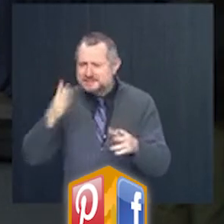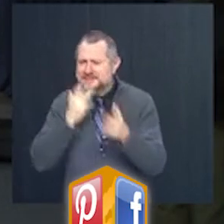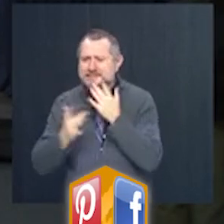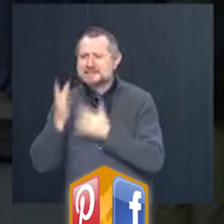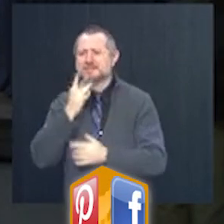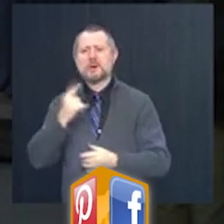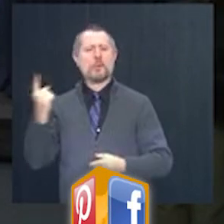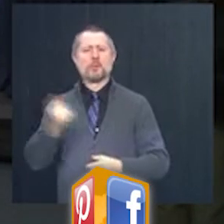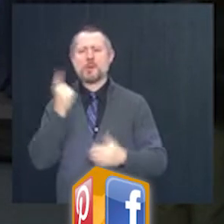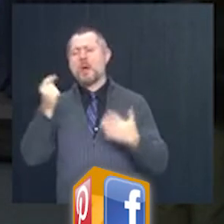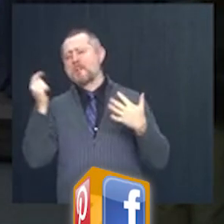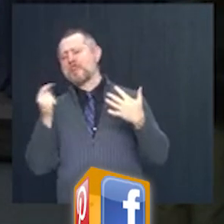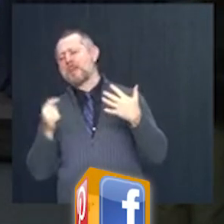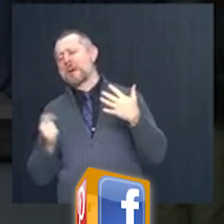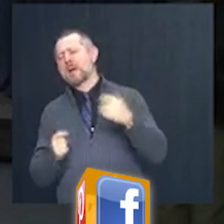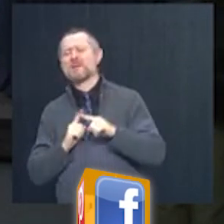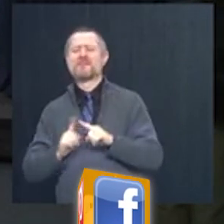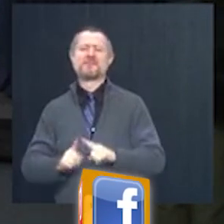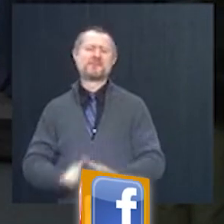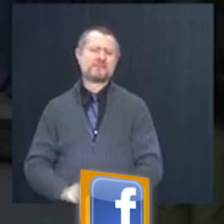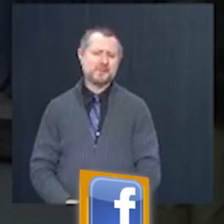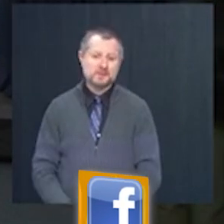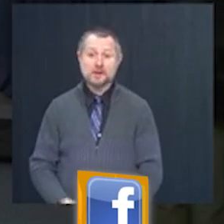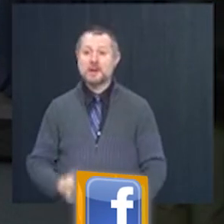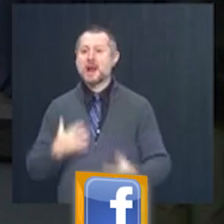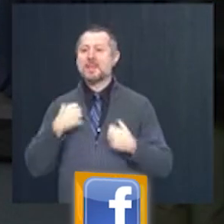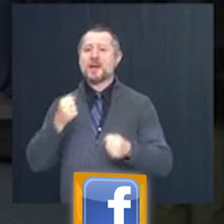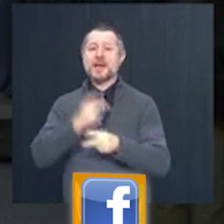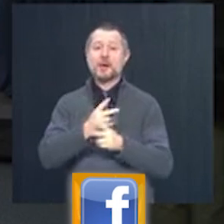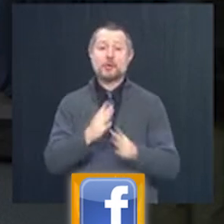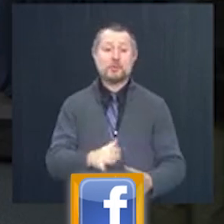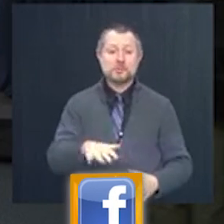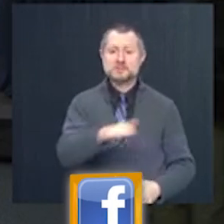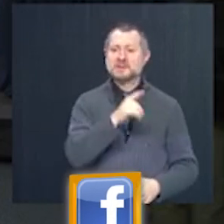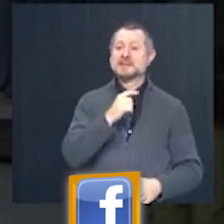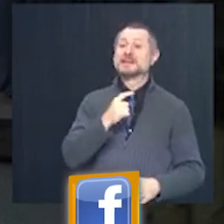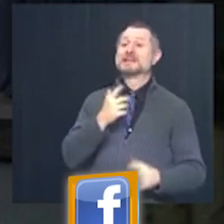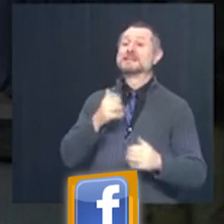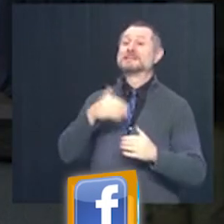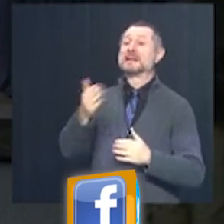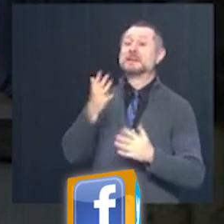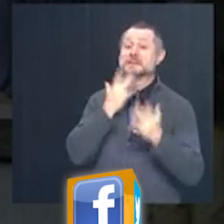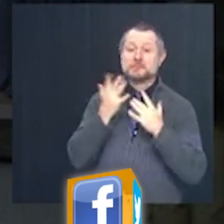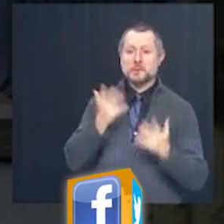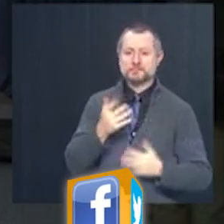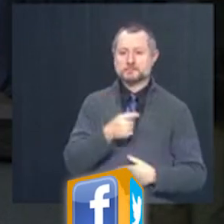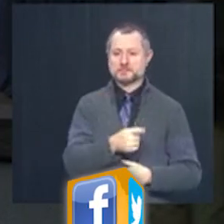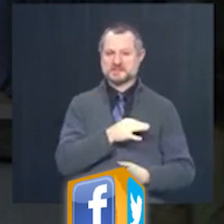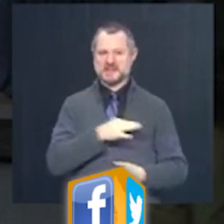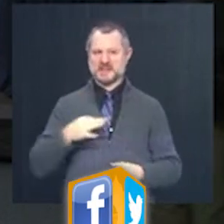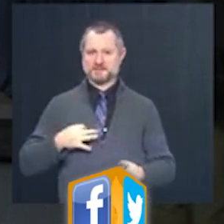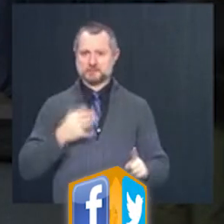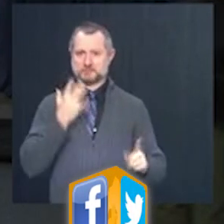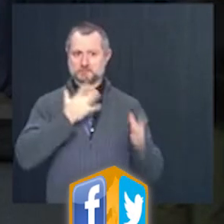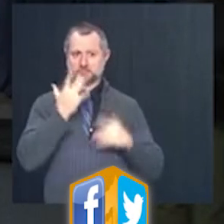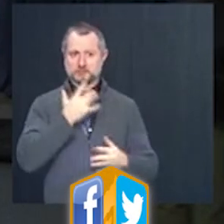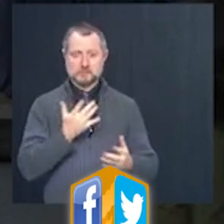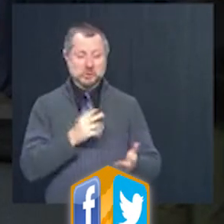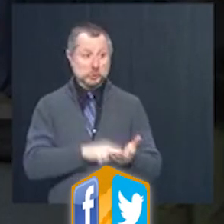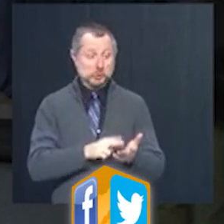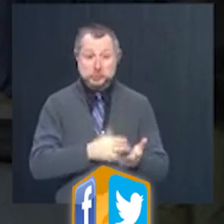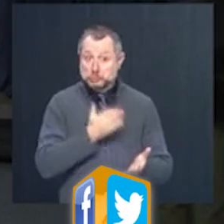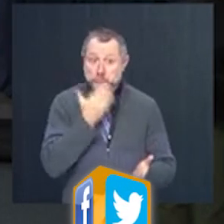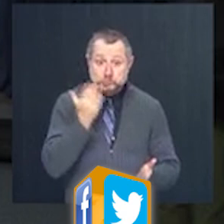missing, and what healthcare workers have told me is they worry that they're the next shortage. There are fewer nurses. I'm talking to a lot of nurses who said